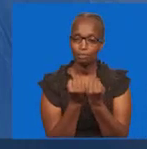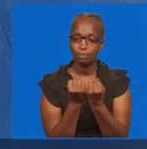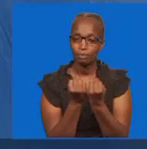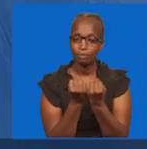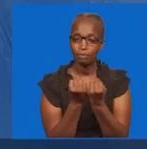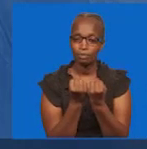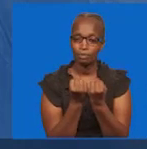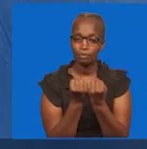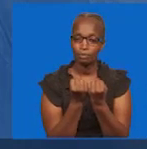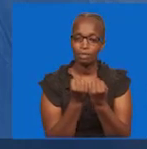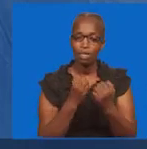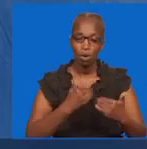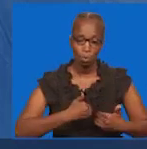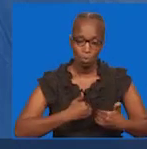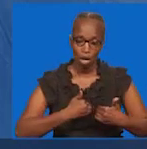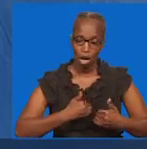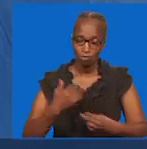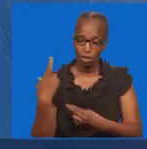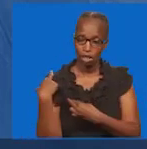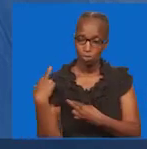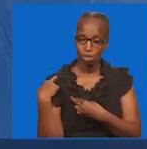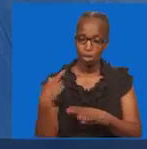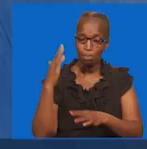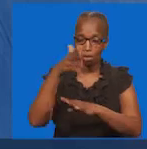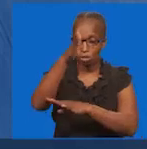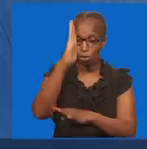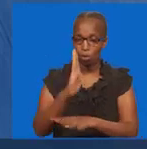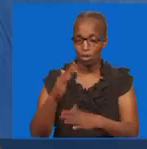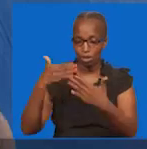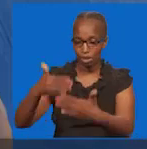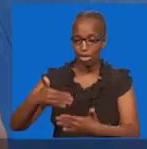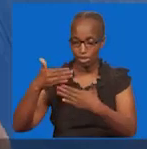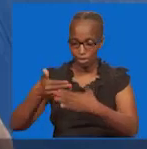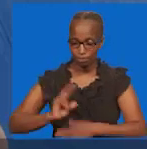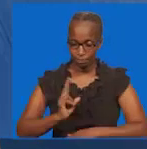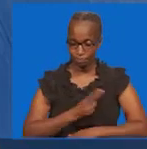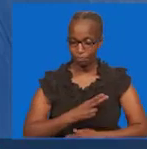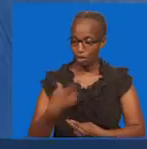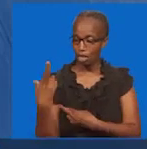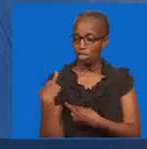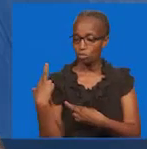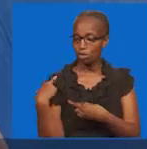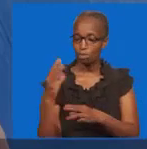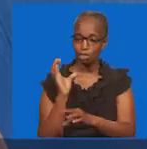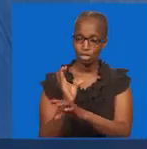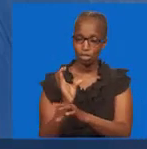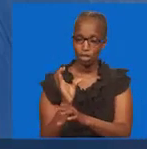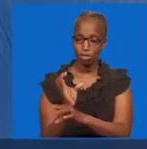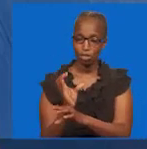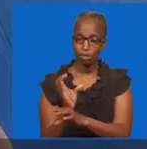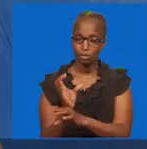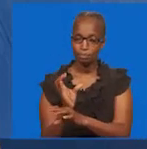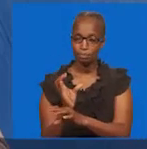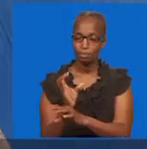Tuisi Tukone jambo la kufanya We have that responsibility God has given us A responsibility As a church